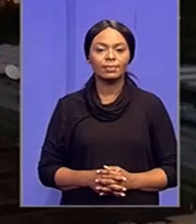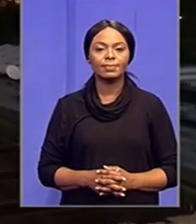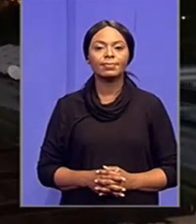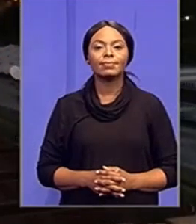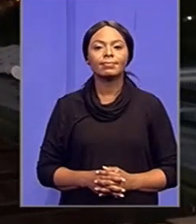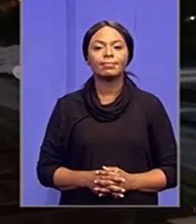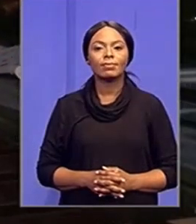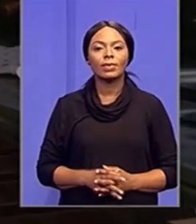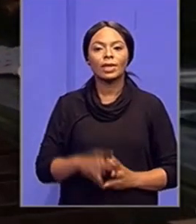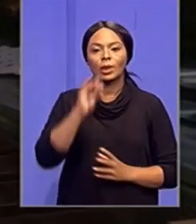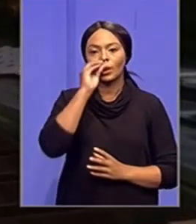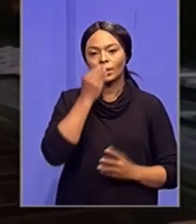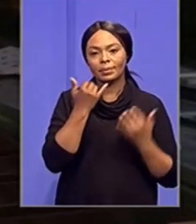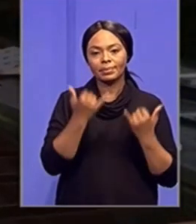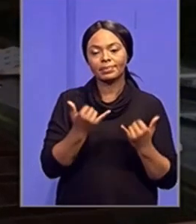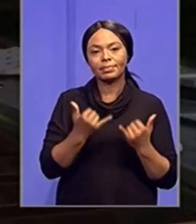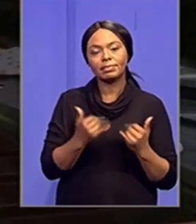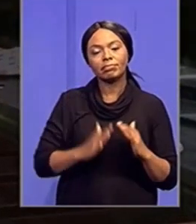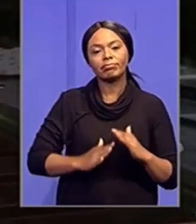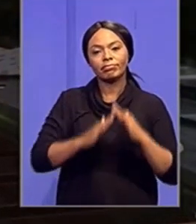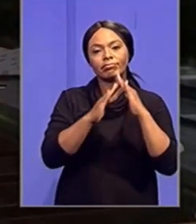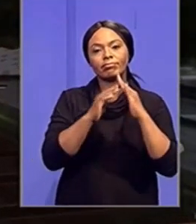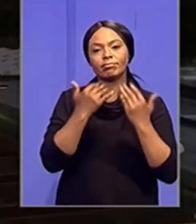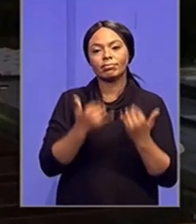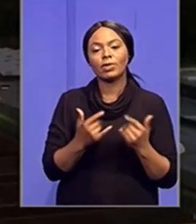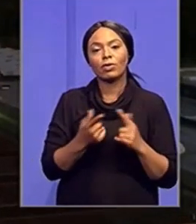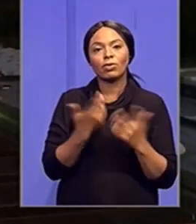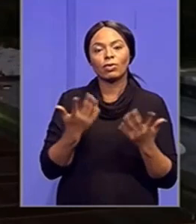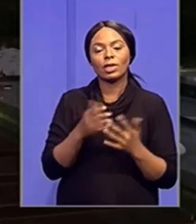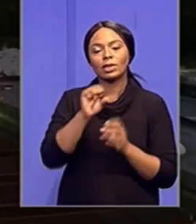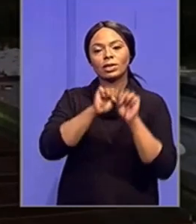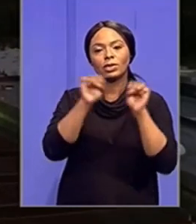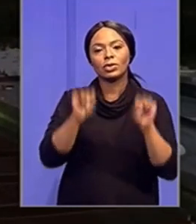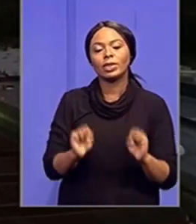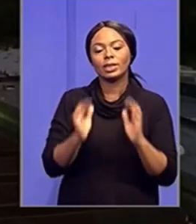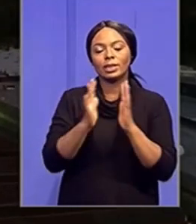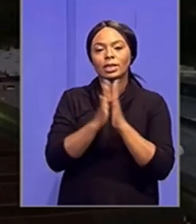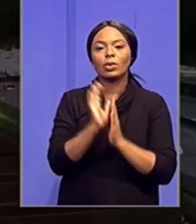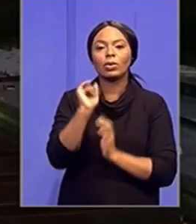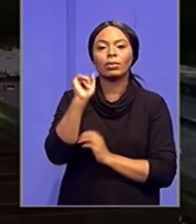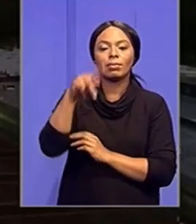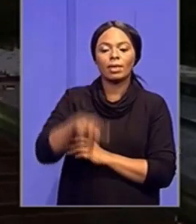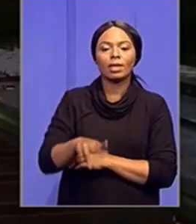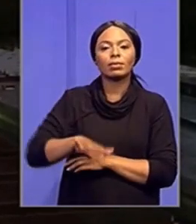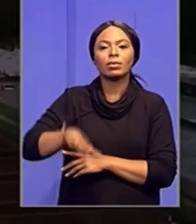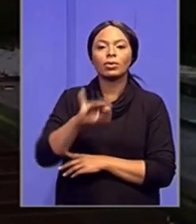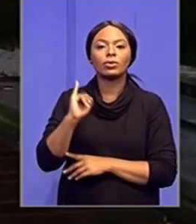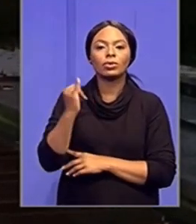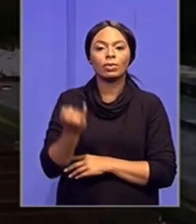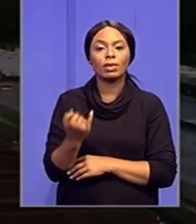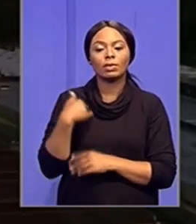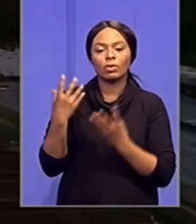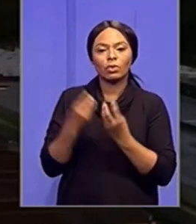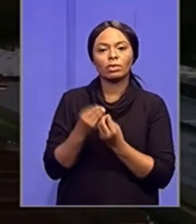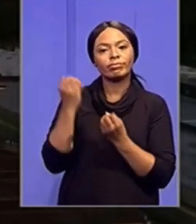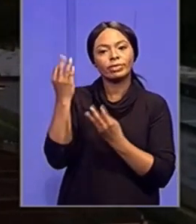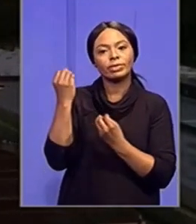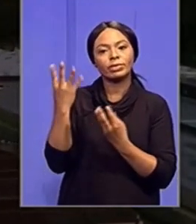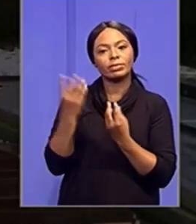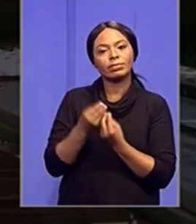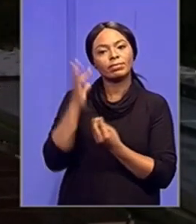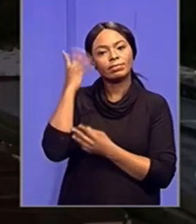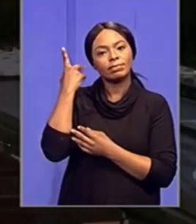Kgašo ya ditaba tše šišitšego ka tshedimošo e tla go lena thwii go tšwa Studio 10 ka mono Auckland Park, Johannesburg. Tsela ke e sepedišana le kgaetšedi